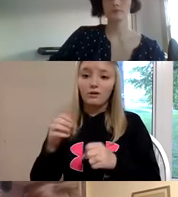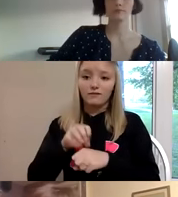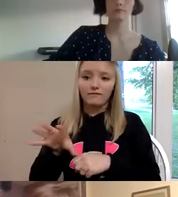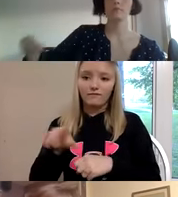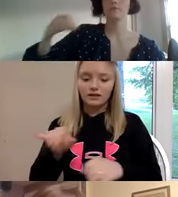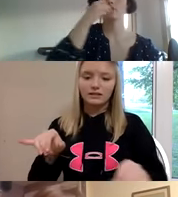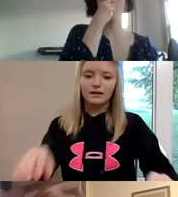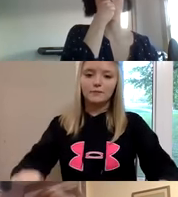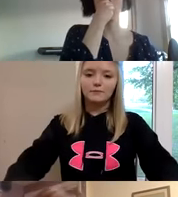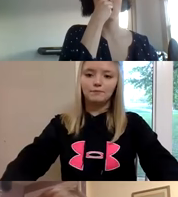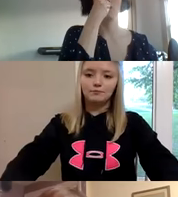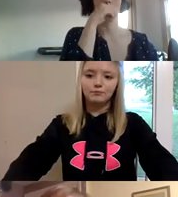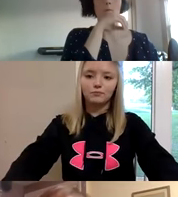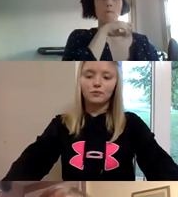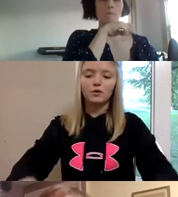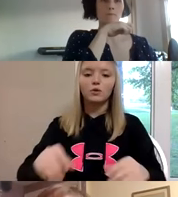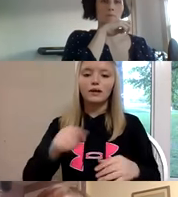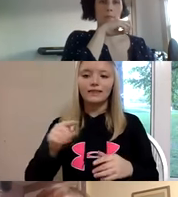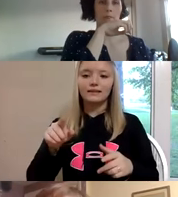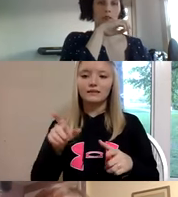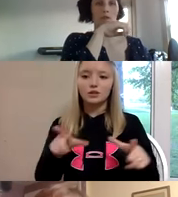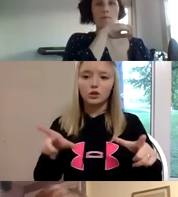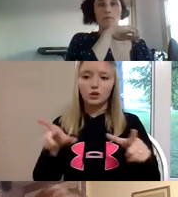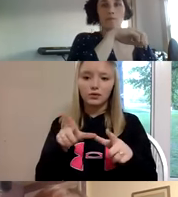these locations